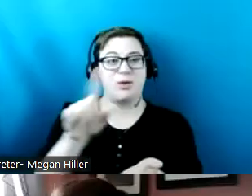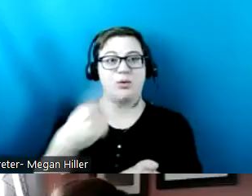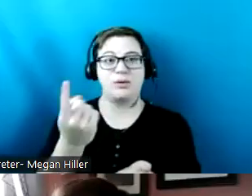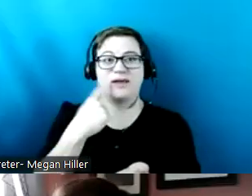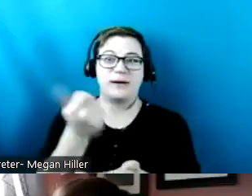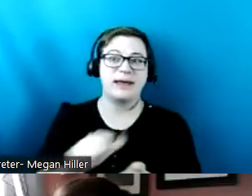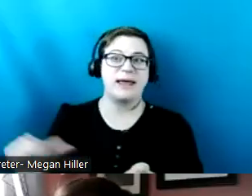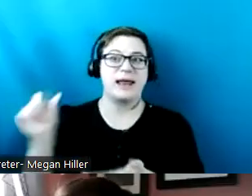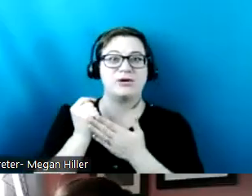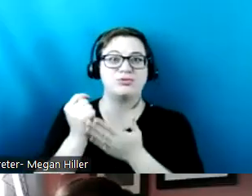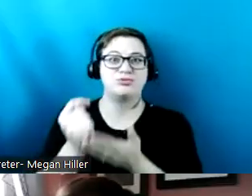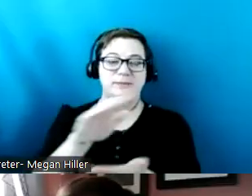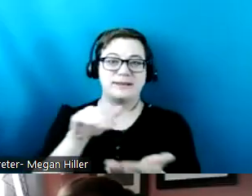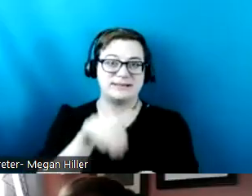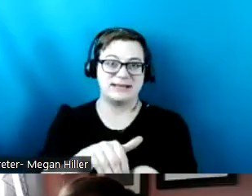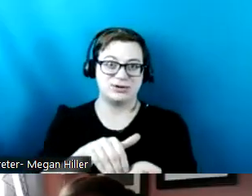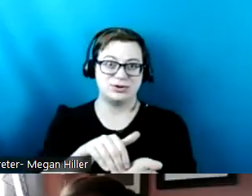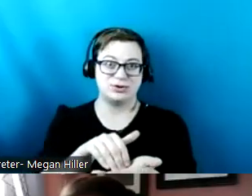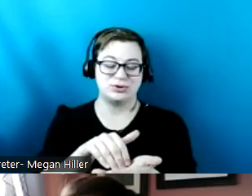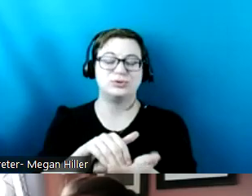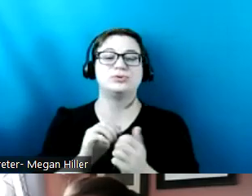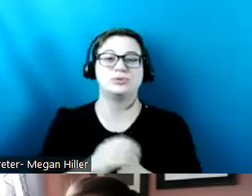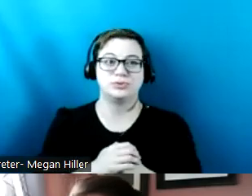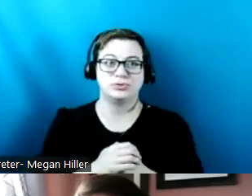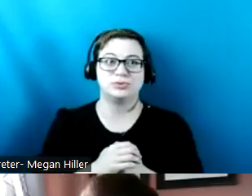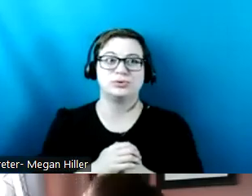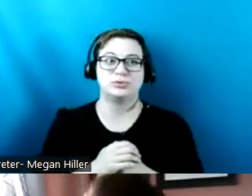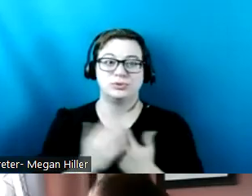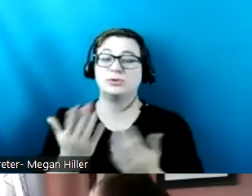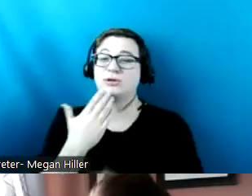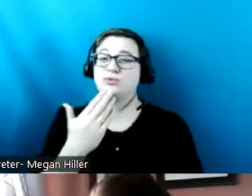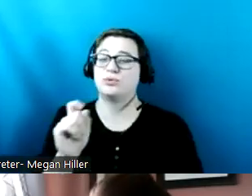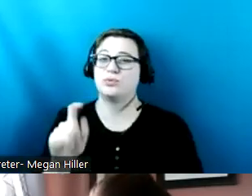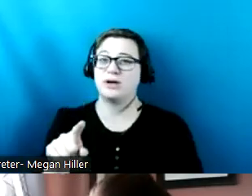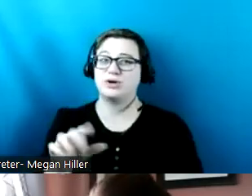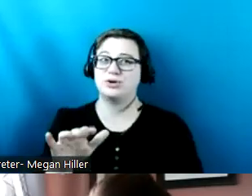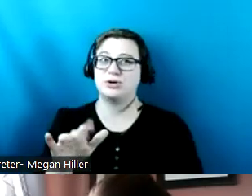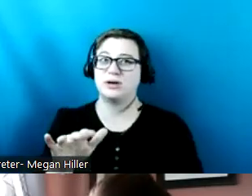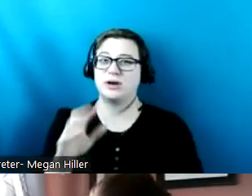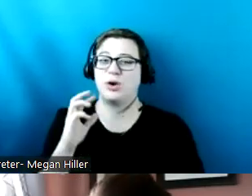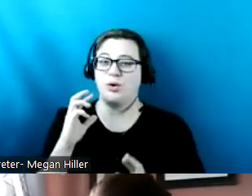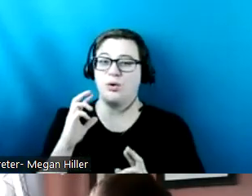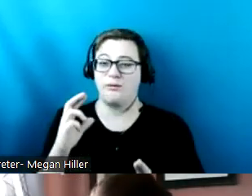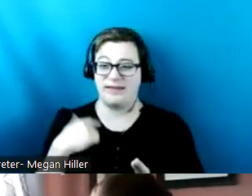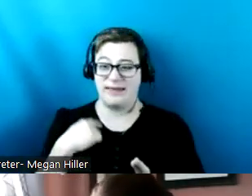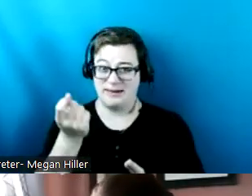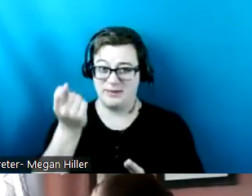center treating opioid use disorder? That's a good question, Sarah. Hopefully, if I'm understanding it correctly.